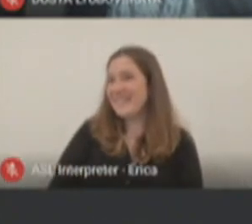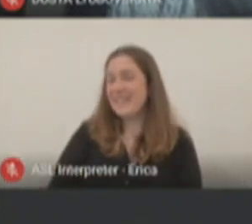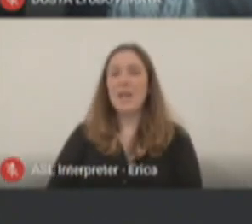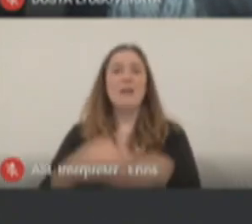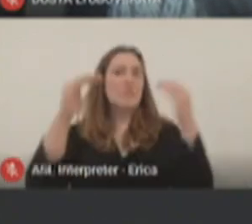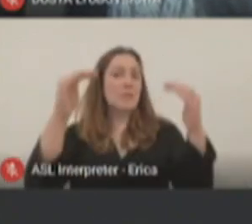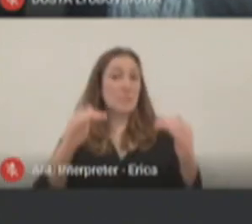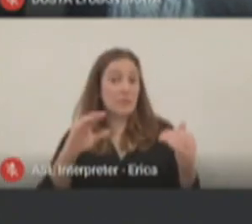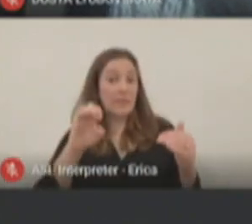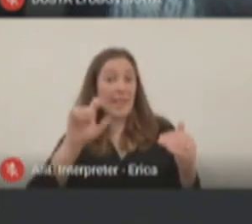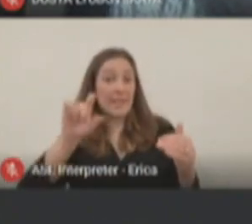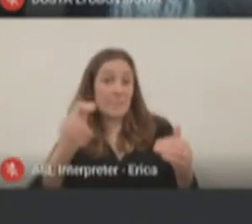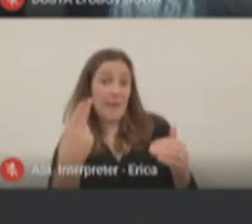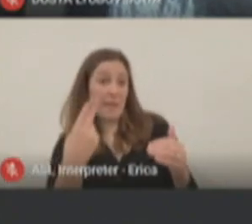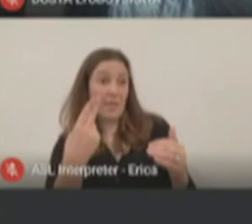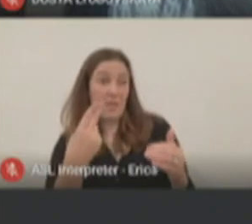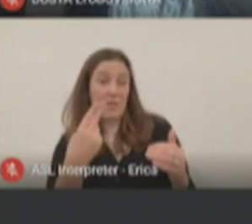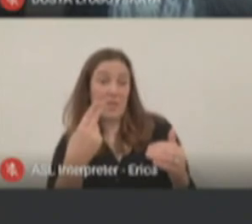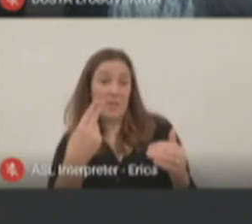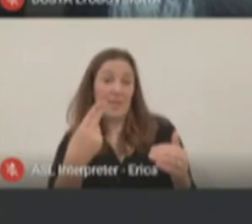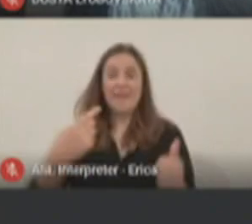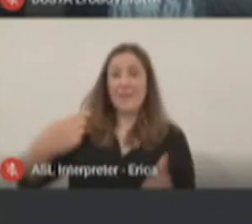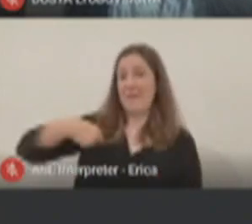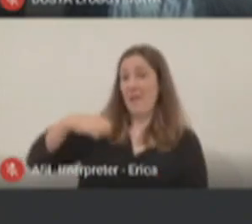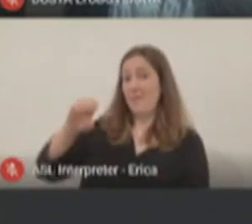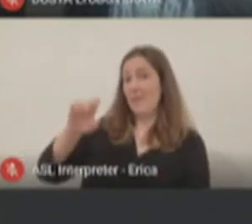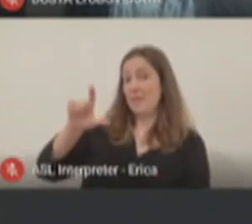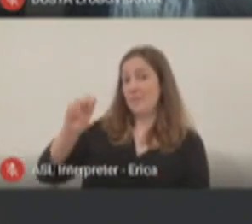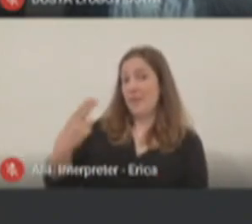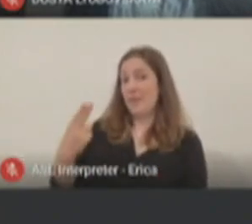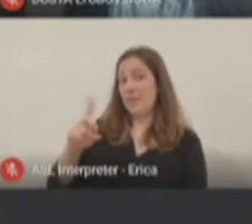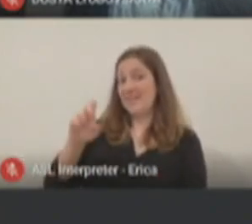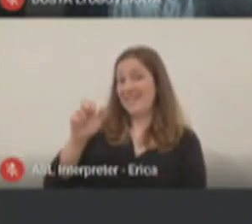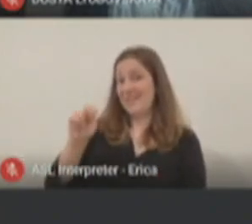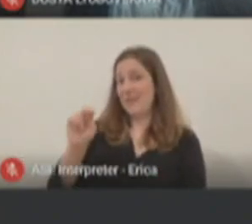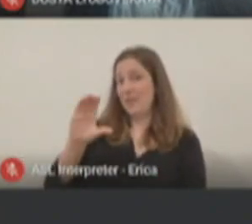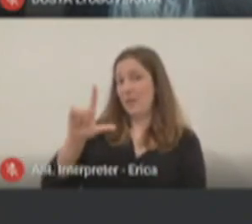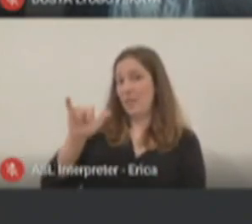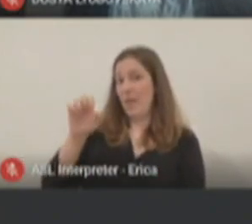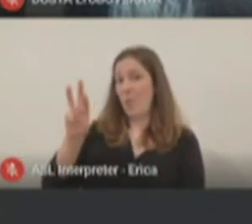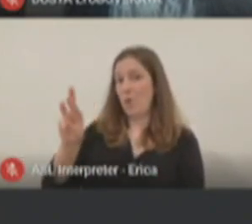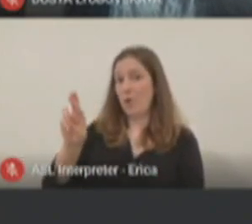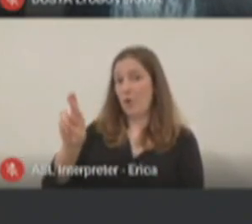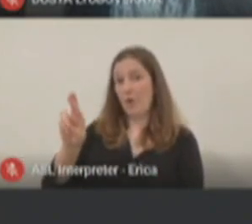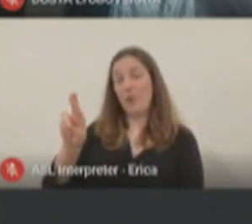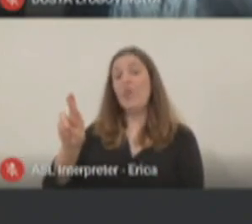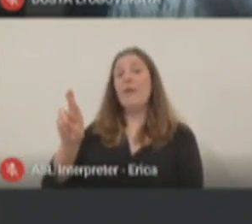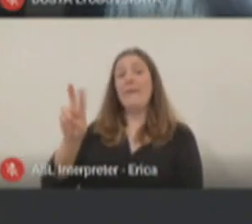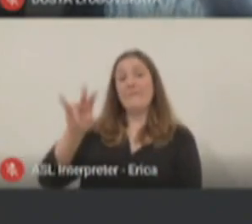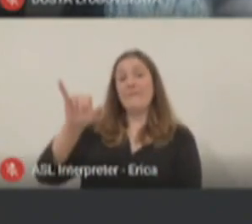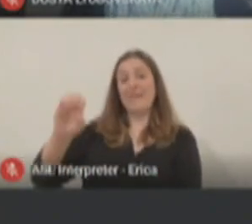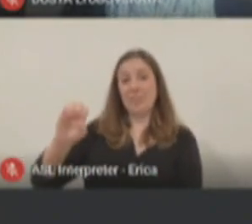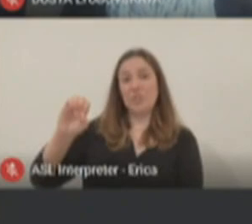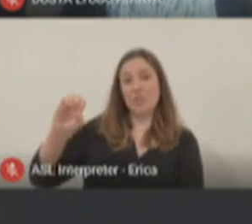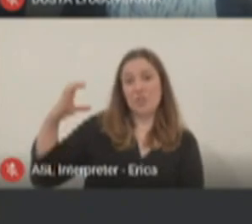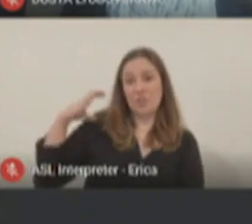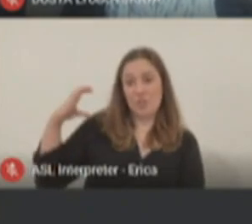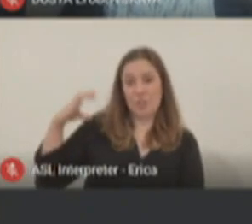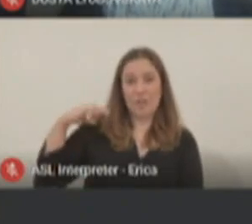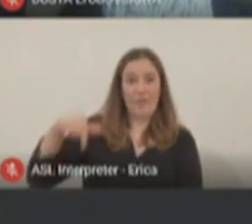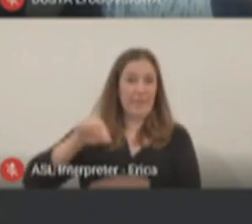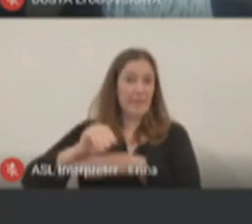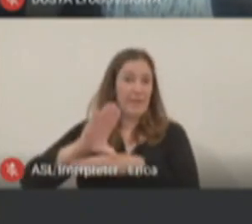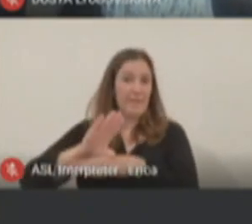And Elizabeth. I'm Elizabeth Dean-Clower, Vice Chair of the Advisory Board. And again,